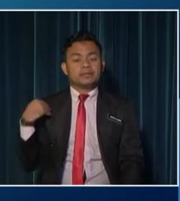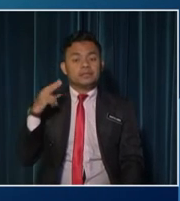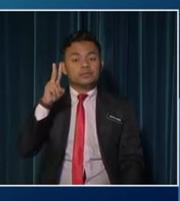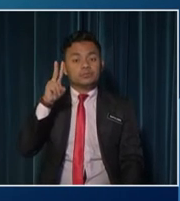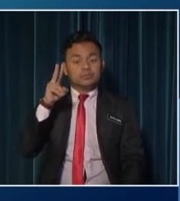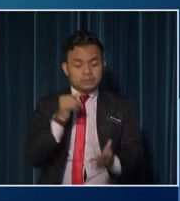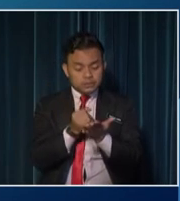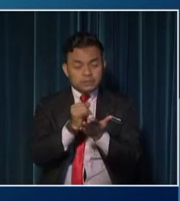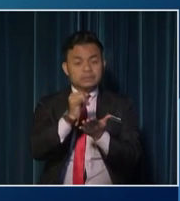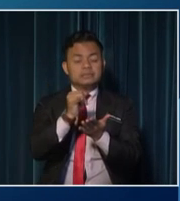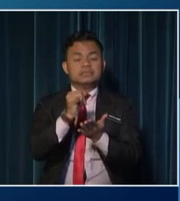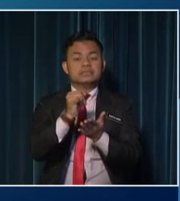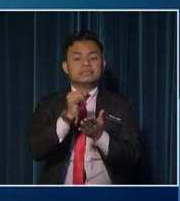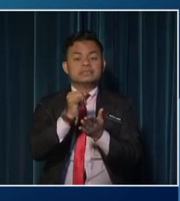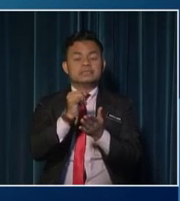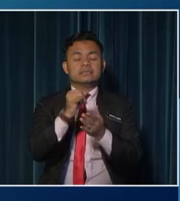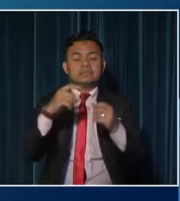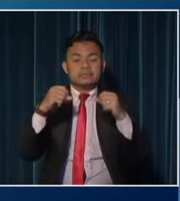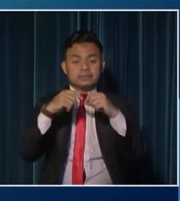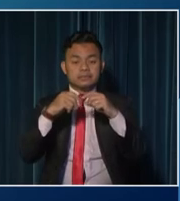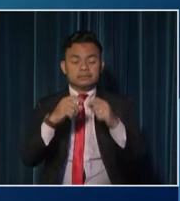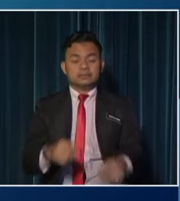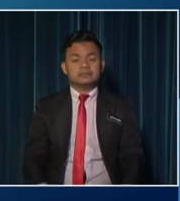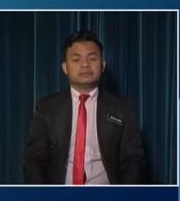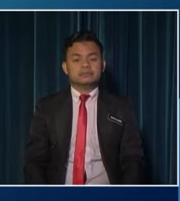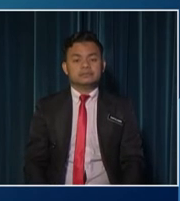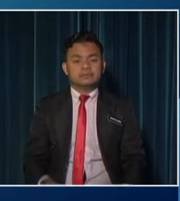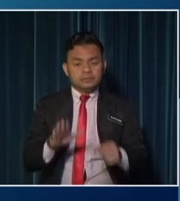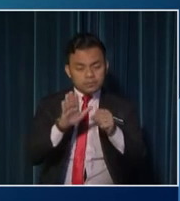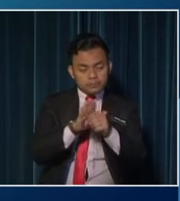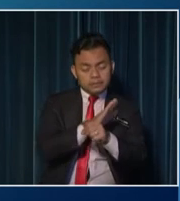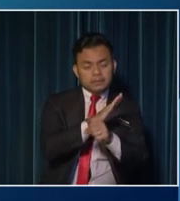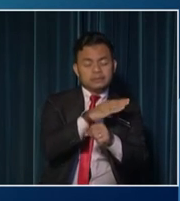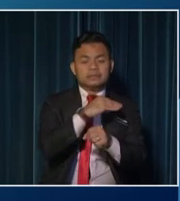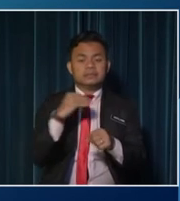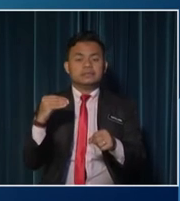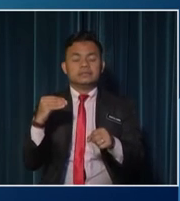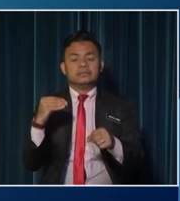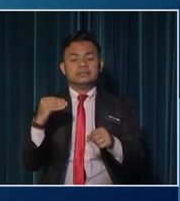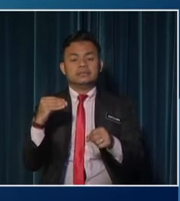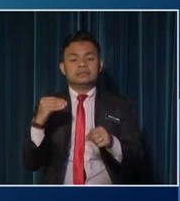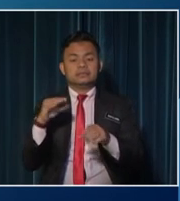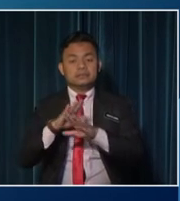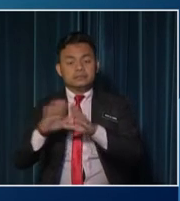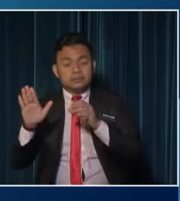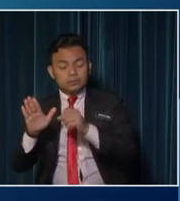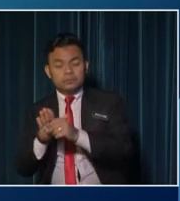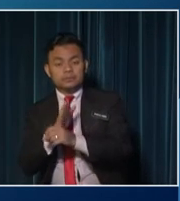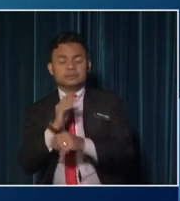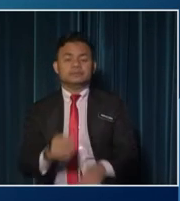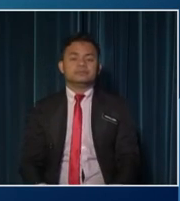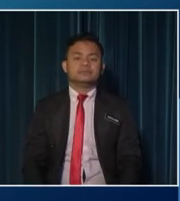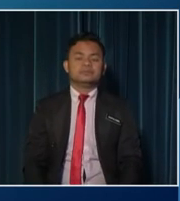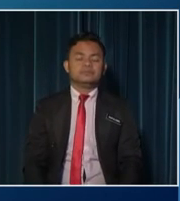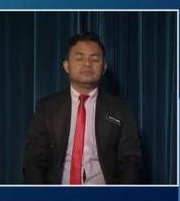circuit: a complete circuit and an incomplete circuit. In